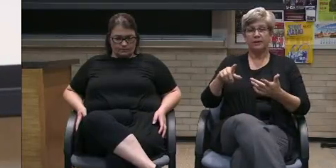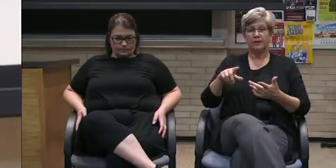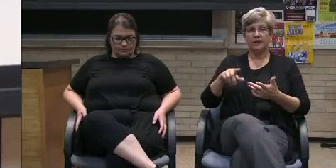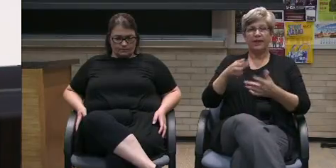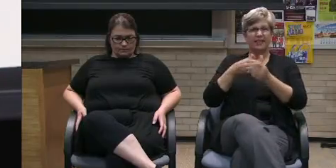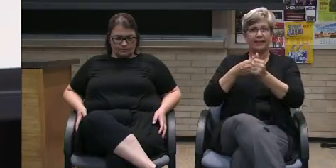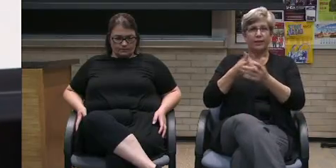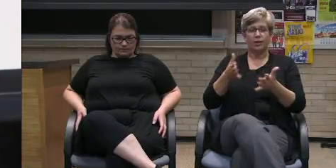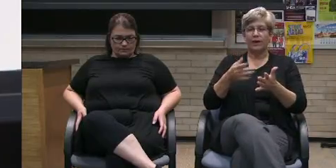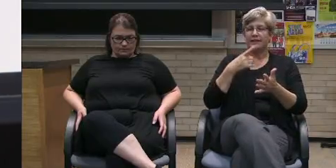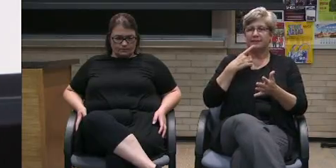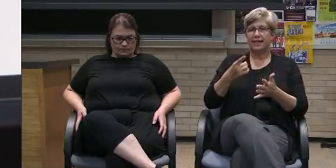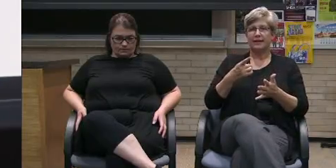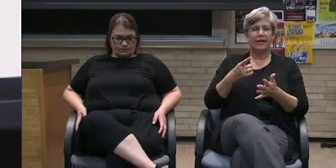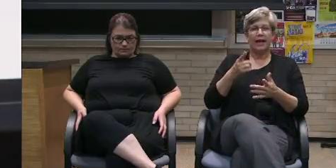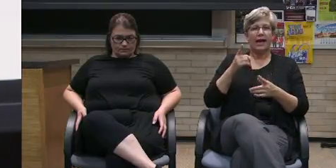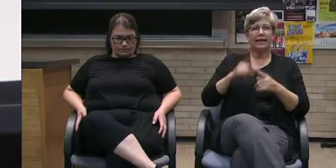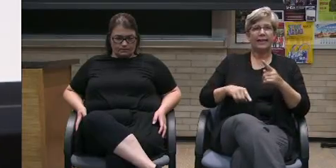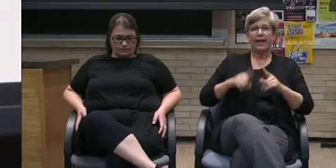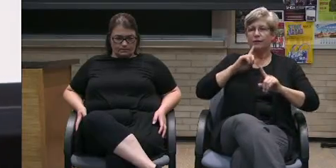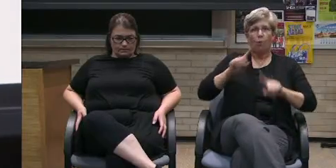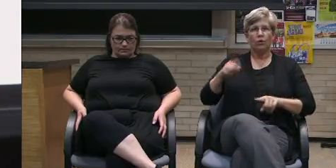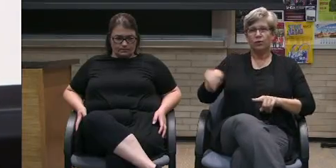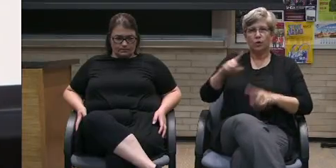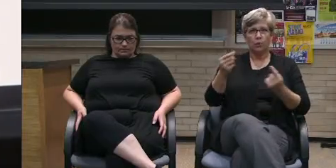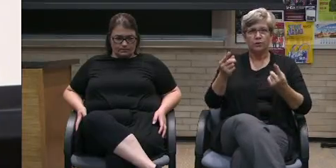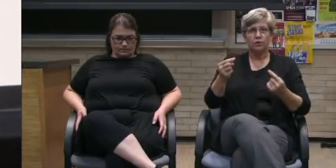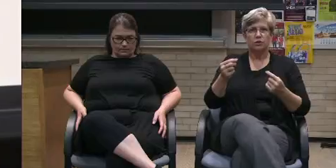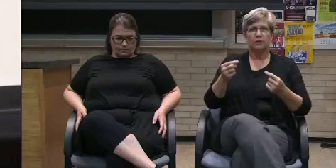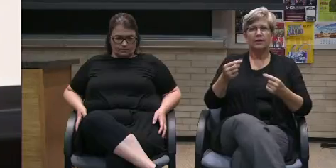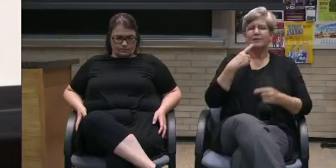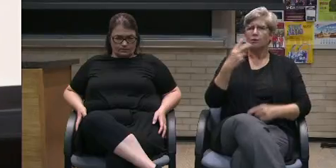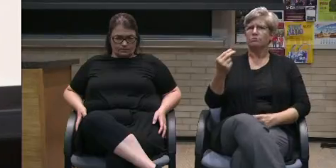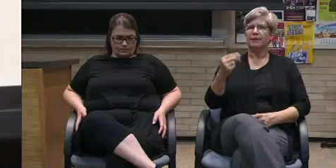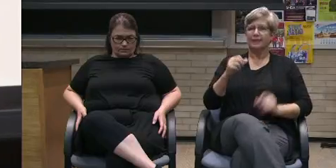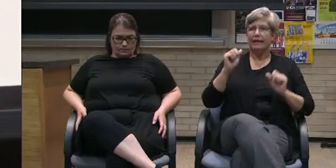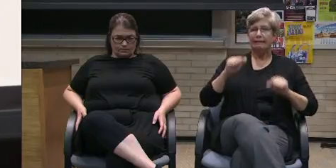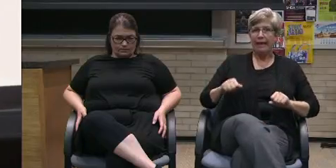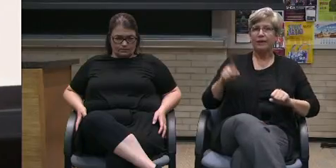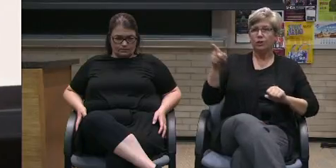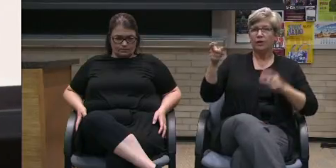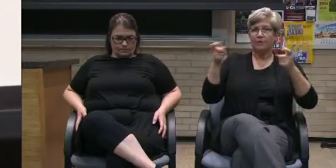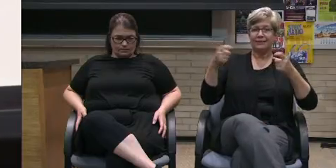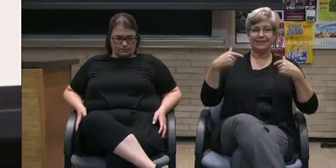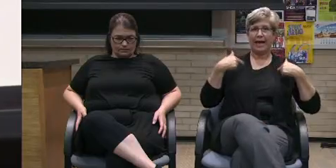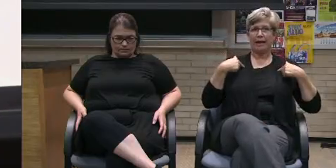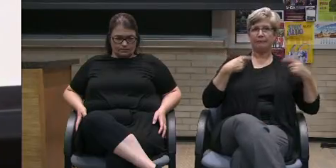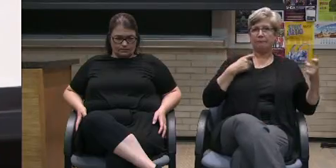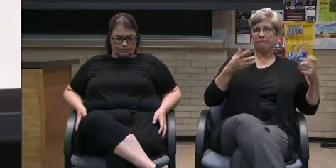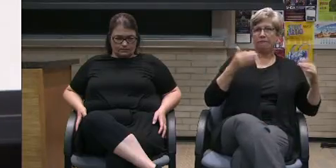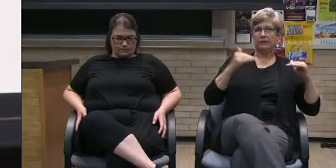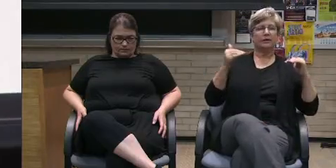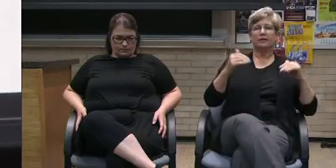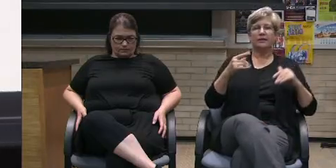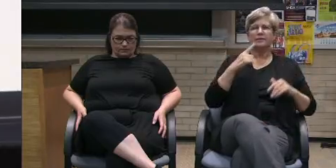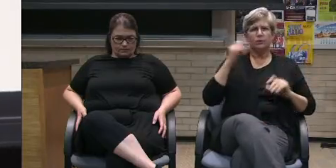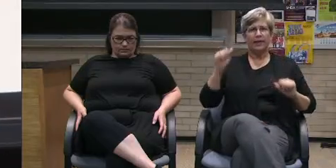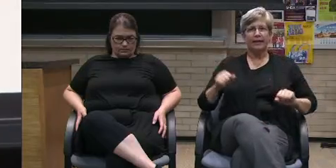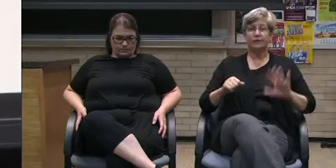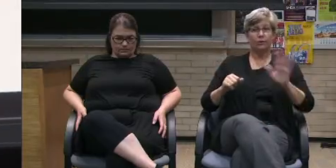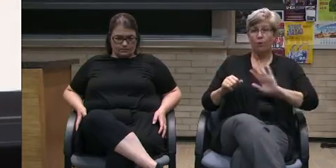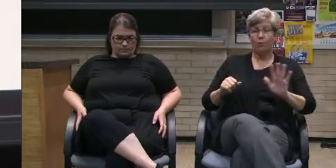leader, I can't charge the retention committee. It's a governance committee. She said, yes, you can. I'm like, no, I can't. It's governance. I'm administration. She said, no, you can. And I'm like,